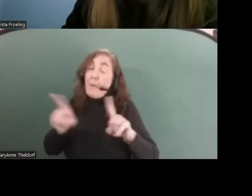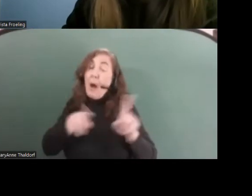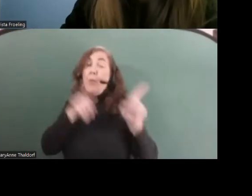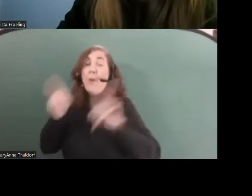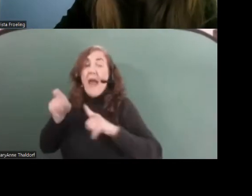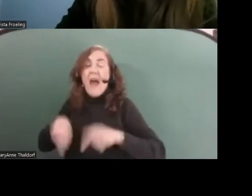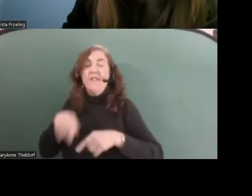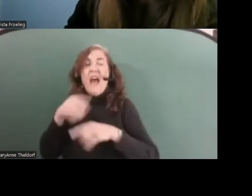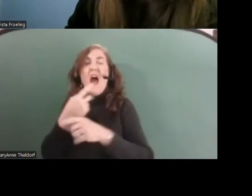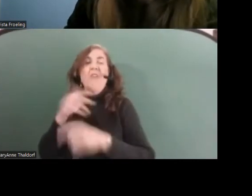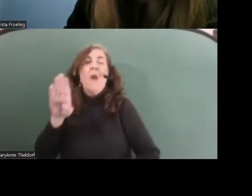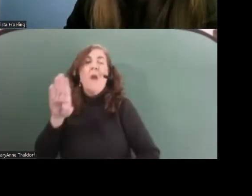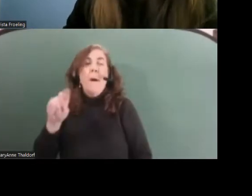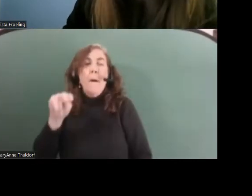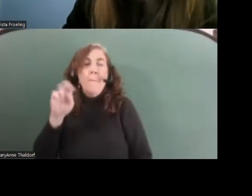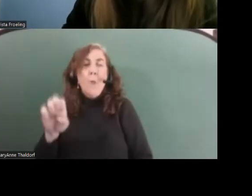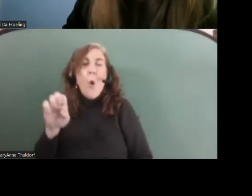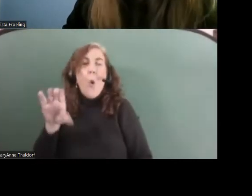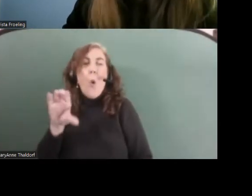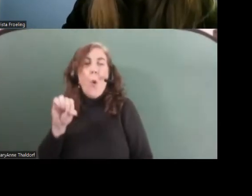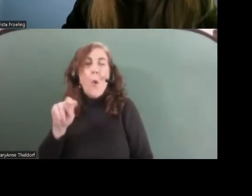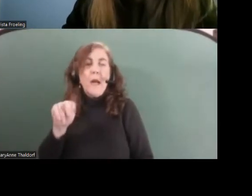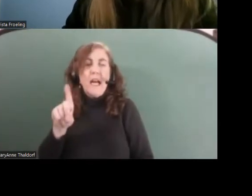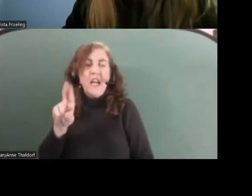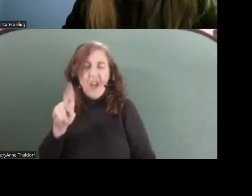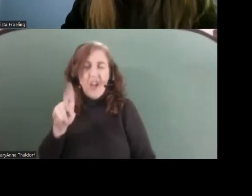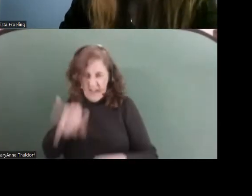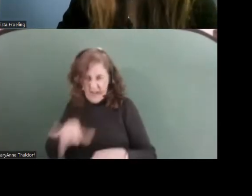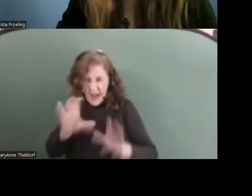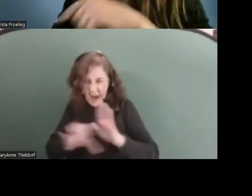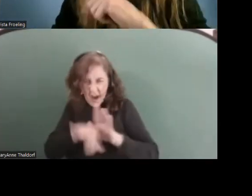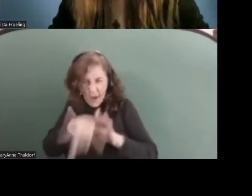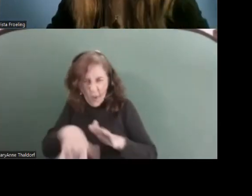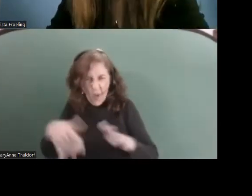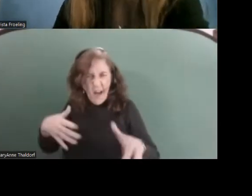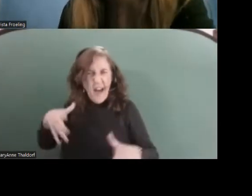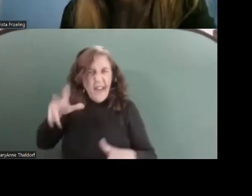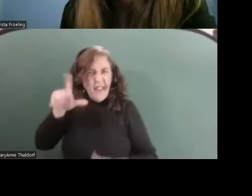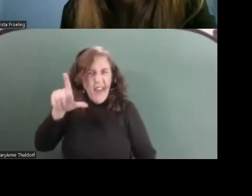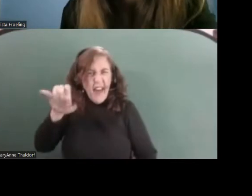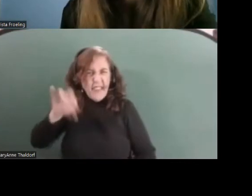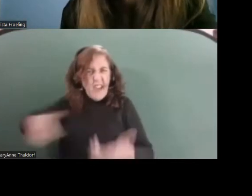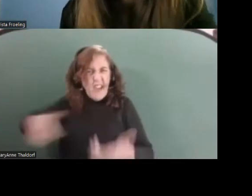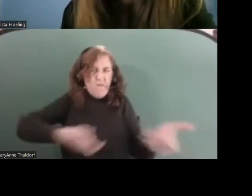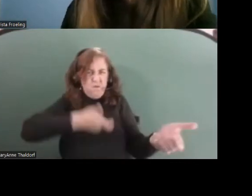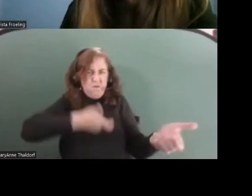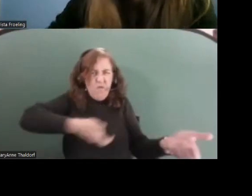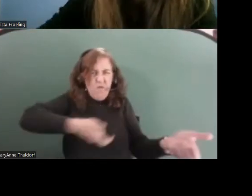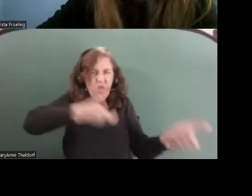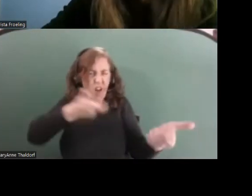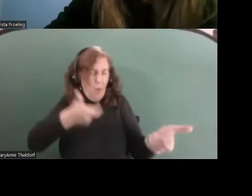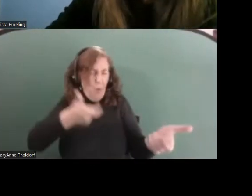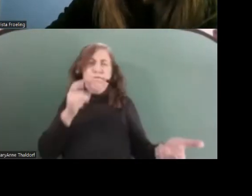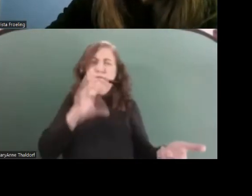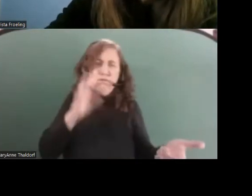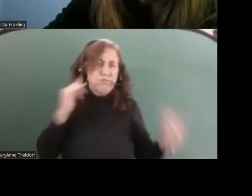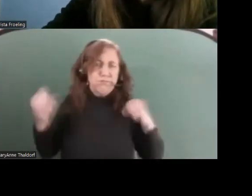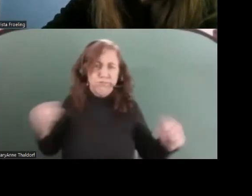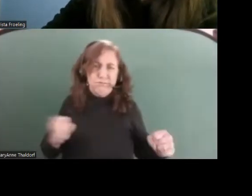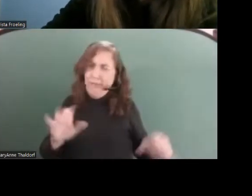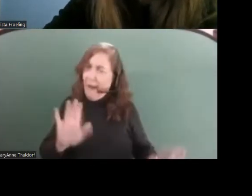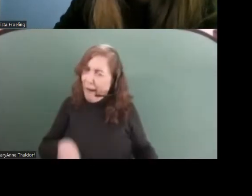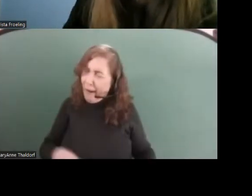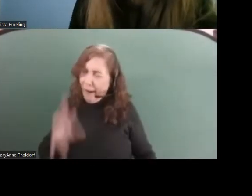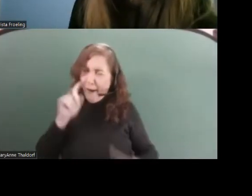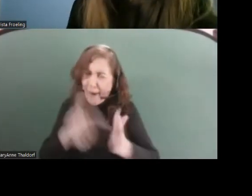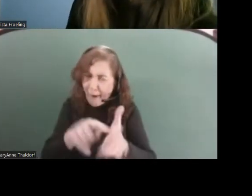Leaf blower, that's pretty, sorry, it's really loud. And they're severe to profound. So it starts off in severe and